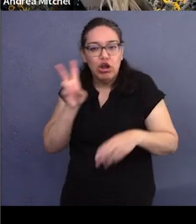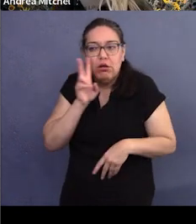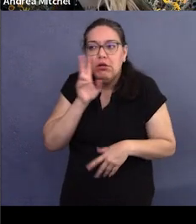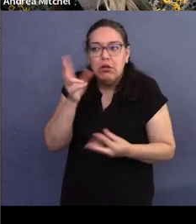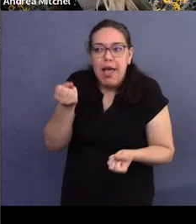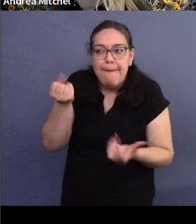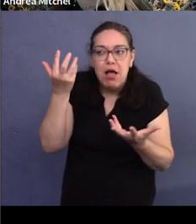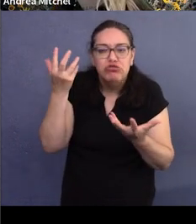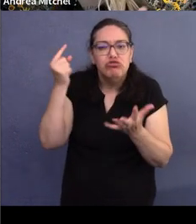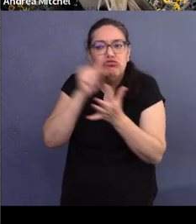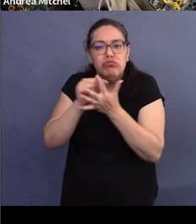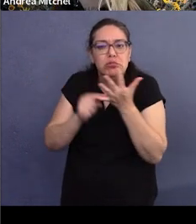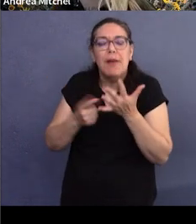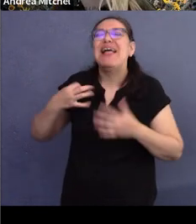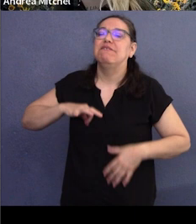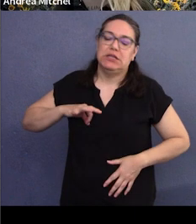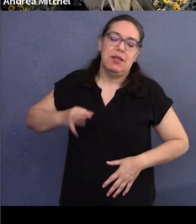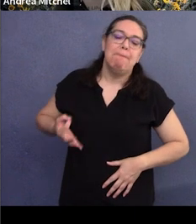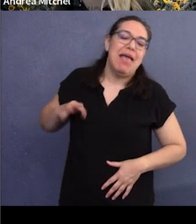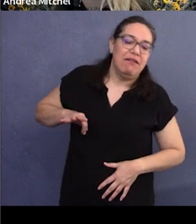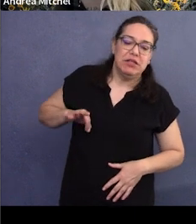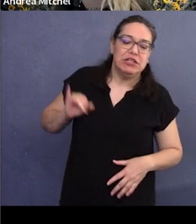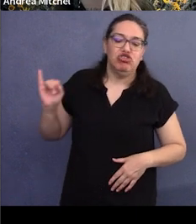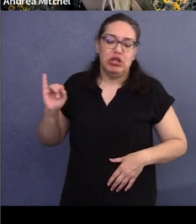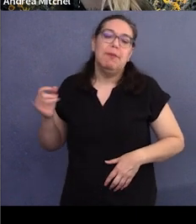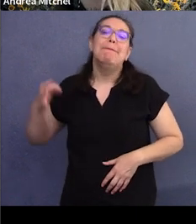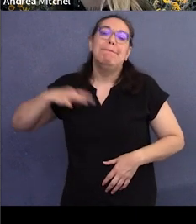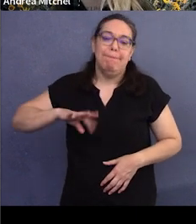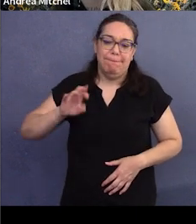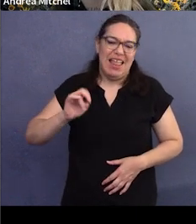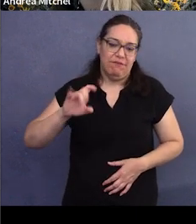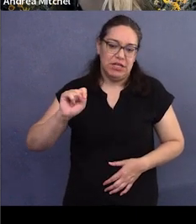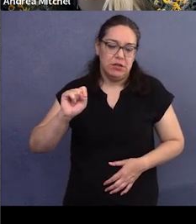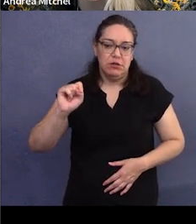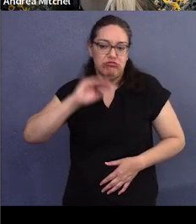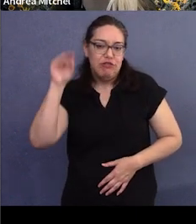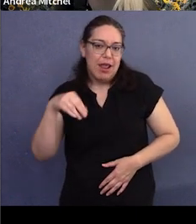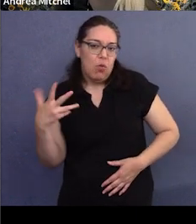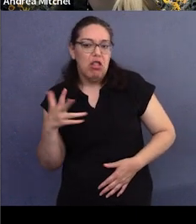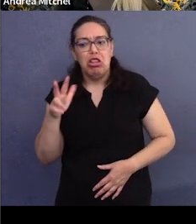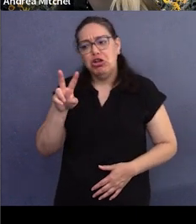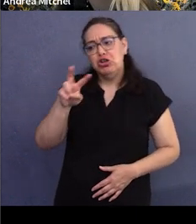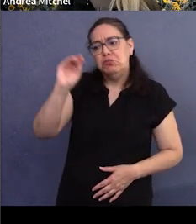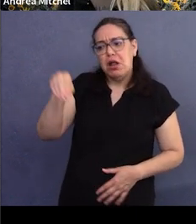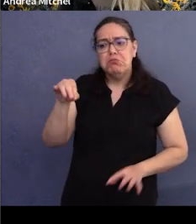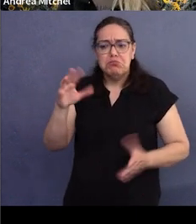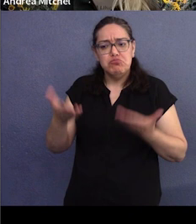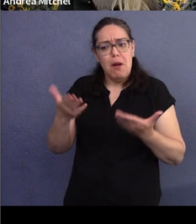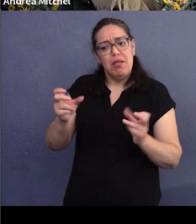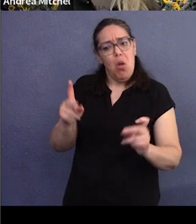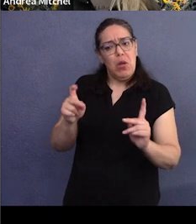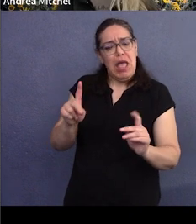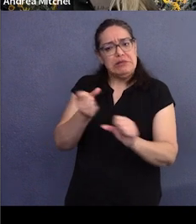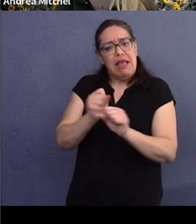what, or benefits, excuse me, a benefits broker, what the benefit rate is. 32% is probably okay to budget.